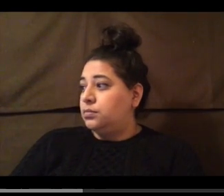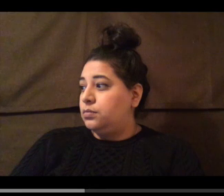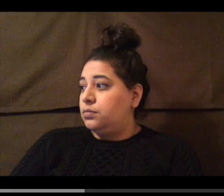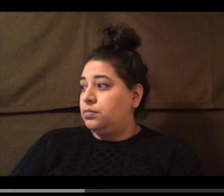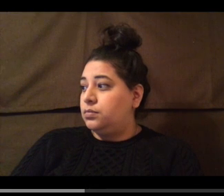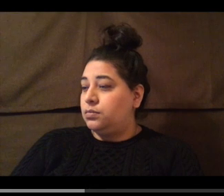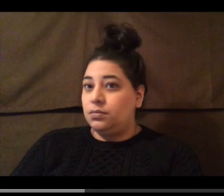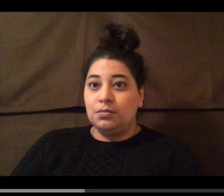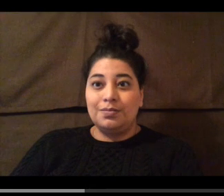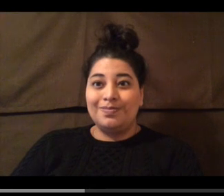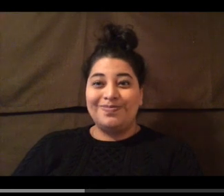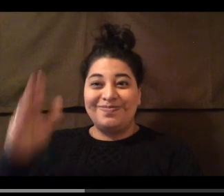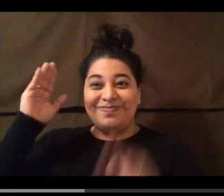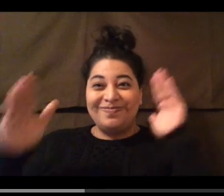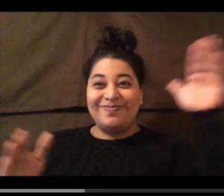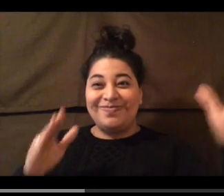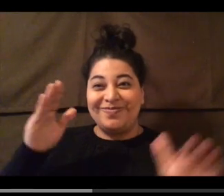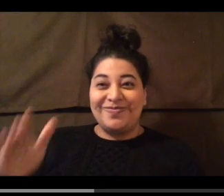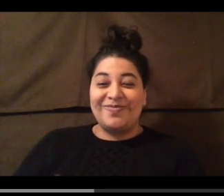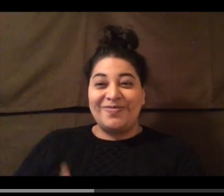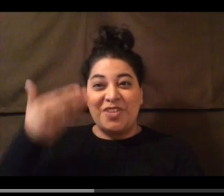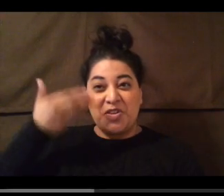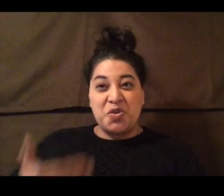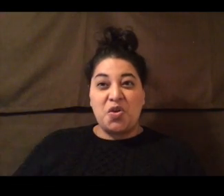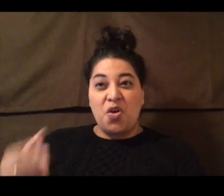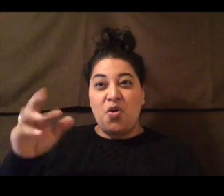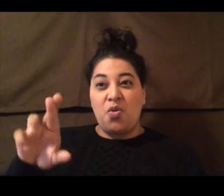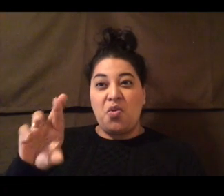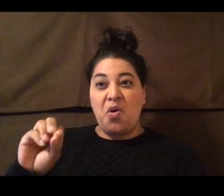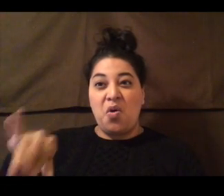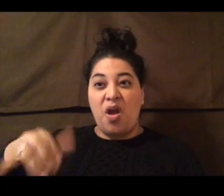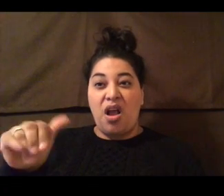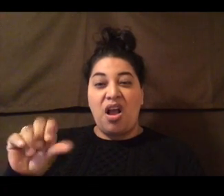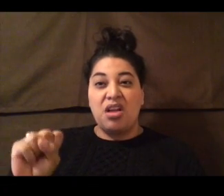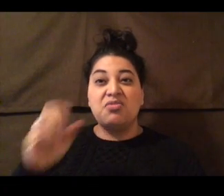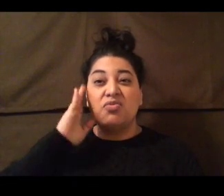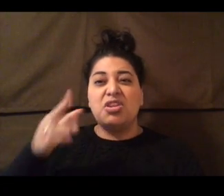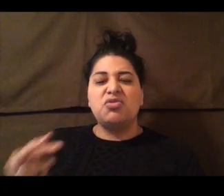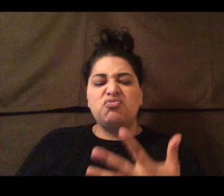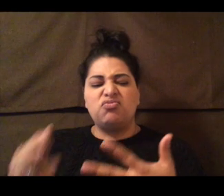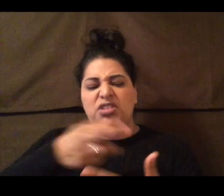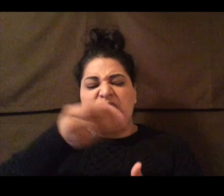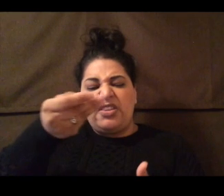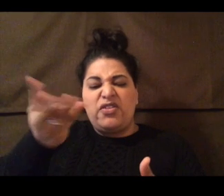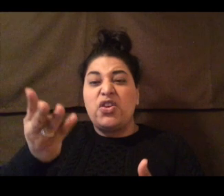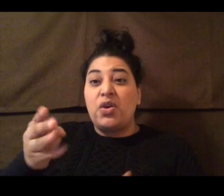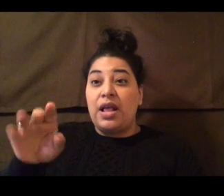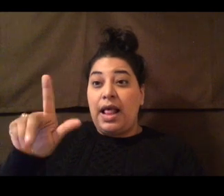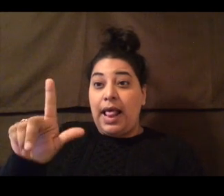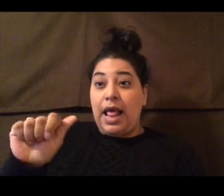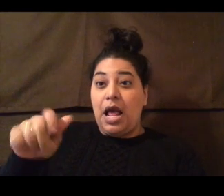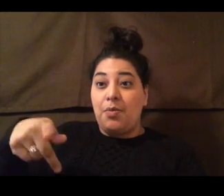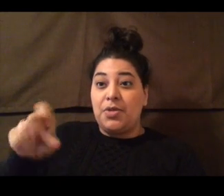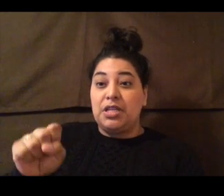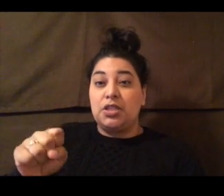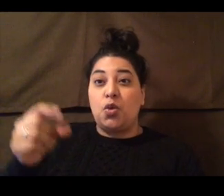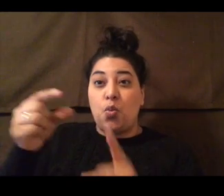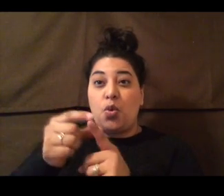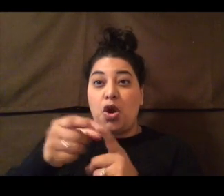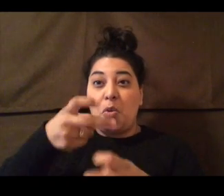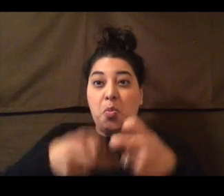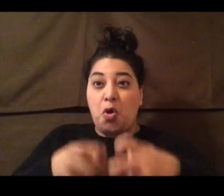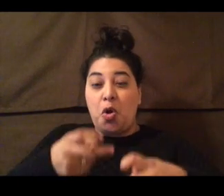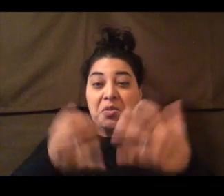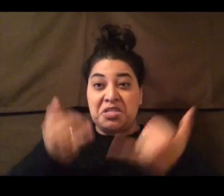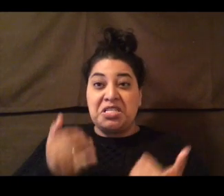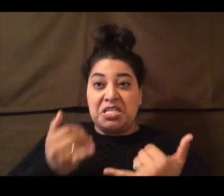Hi, boys and girls. Ms. Rojas here. I'm going to go over a couple elapsed word problems with you today. Last week, we worked